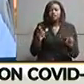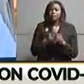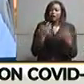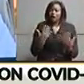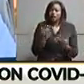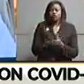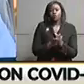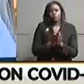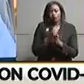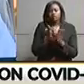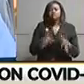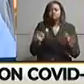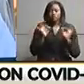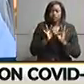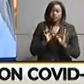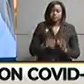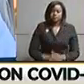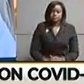Wash your hands.